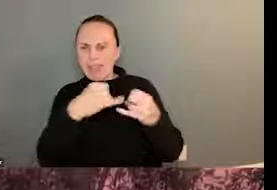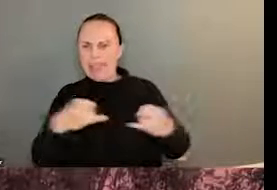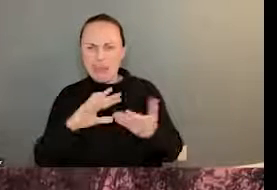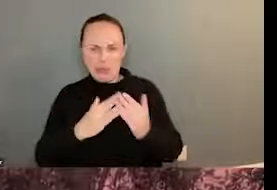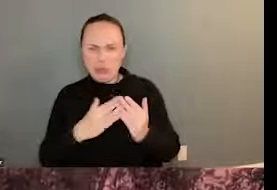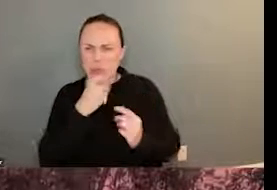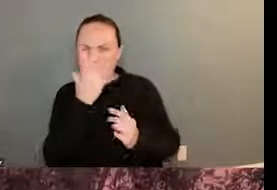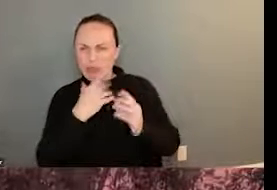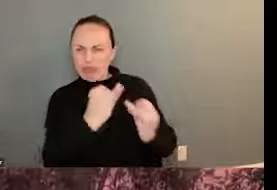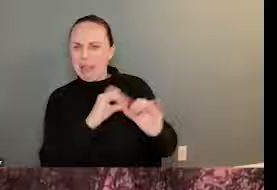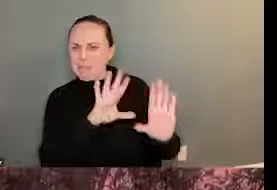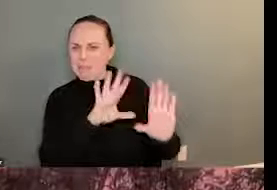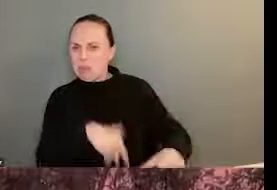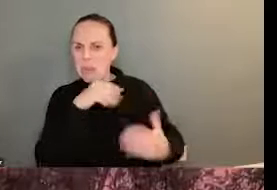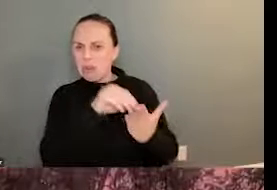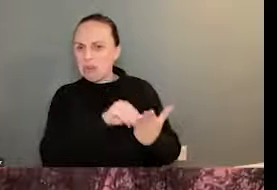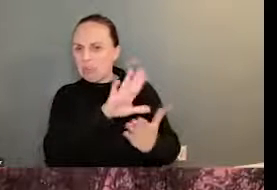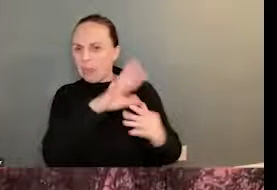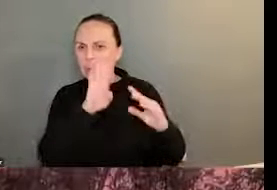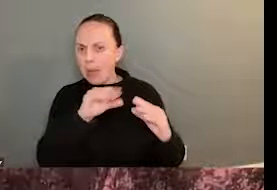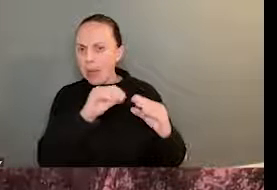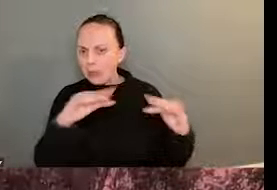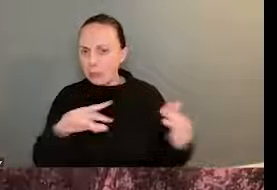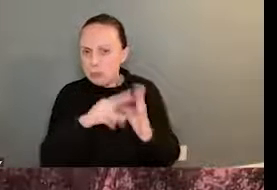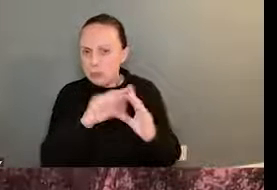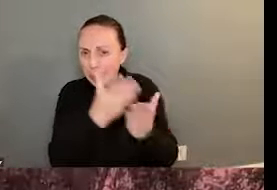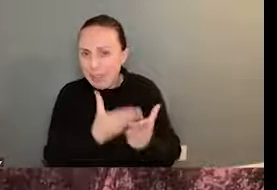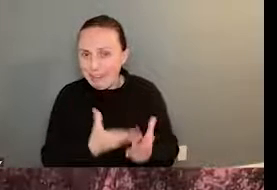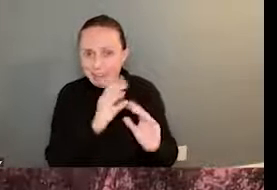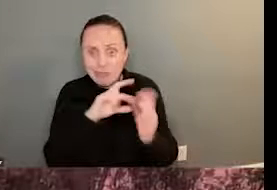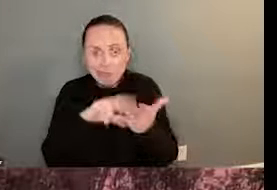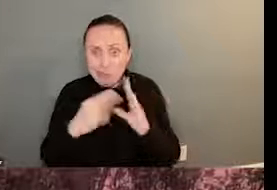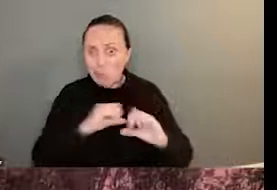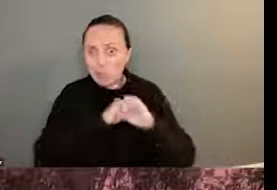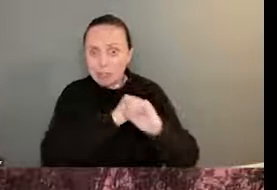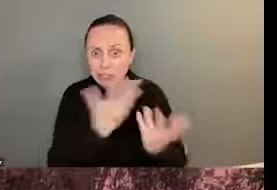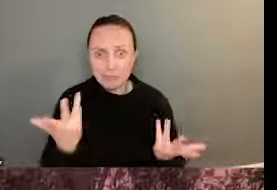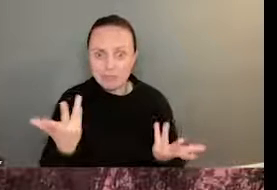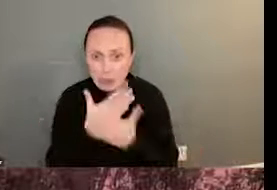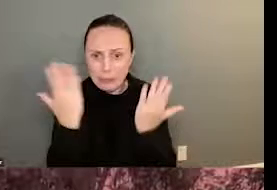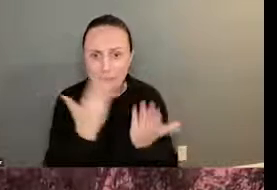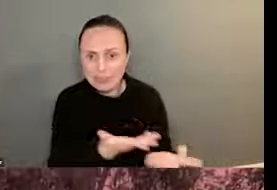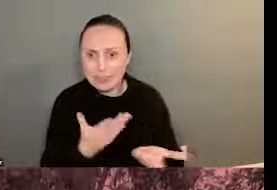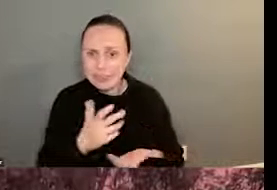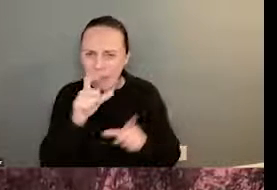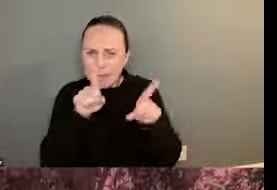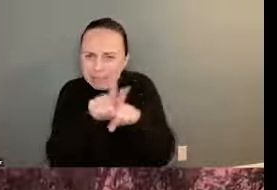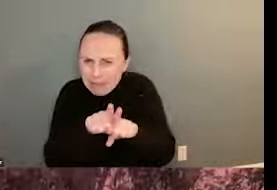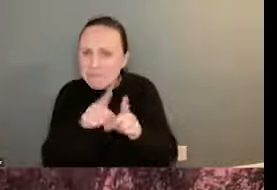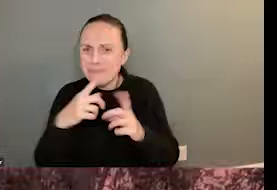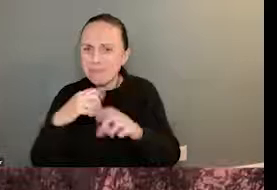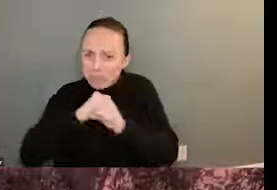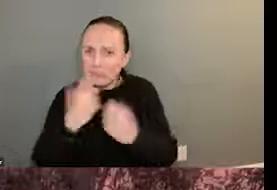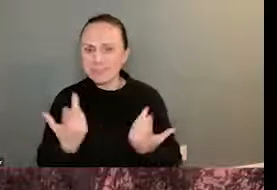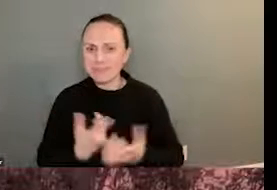don't document the biodiversity, so those neighborhoods don't get the data, so then they don't get the protections. They don't get the same level of